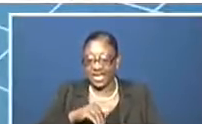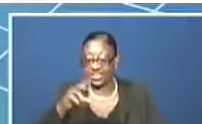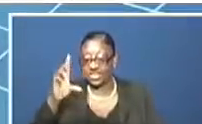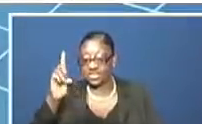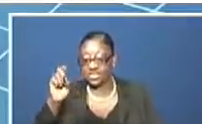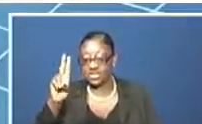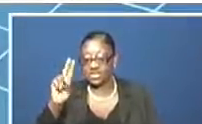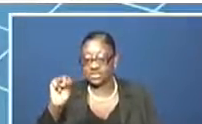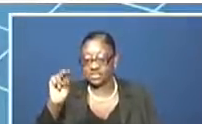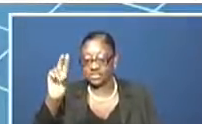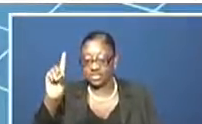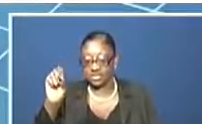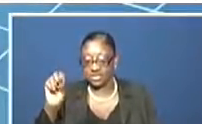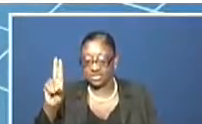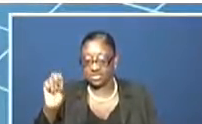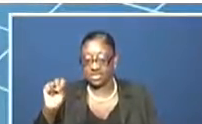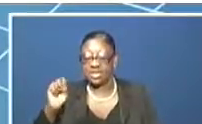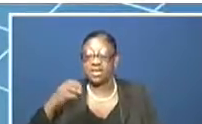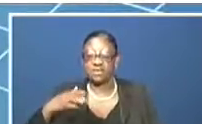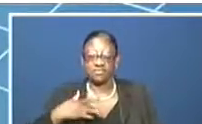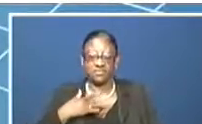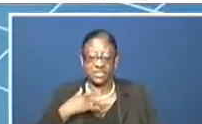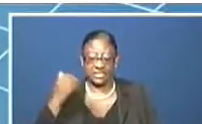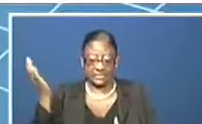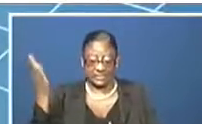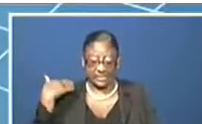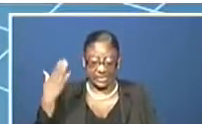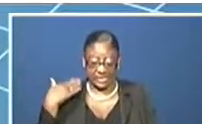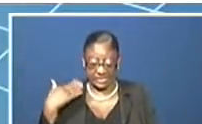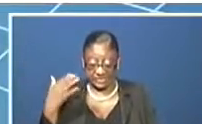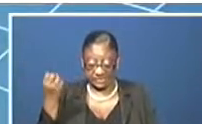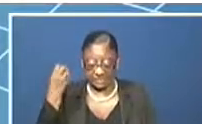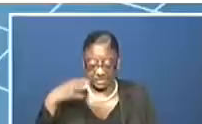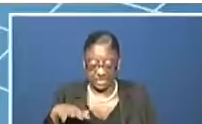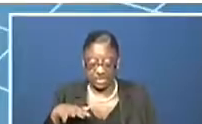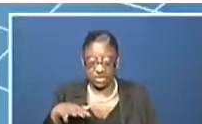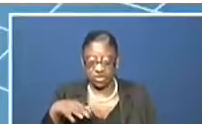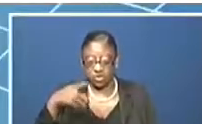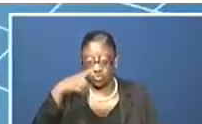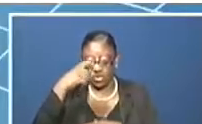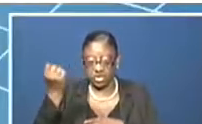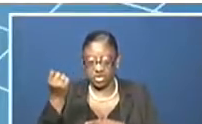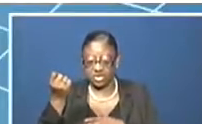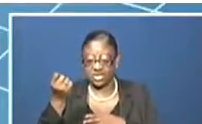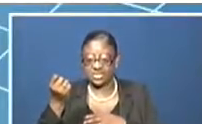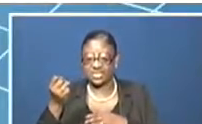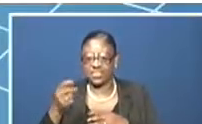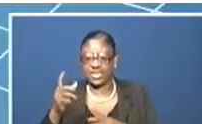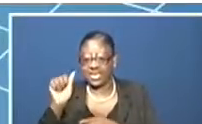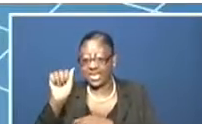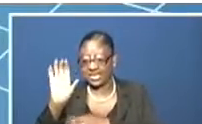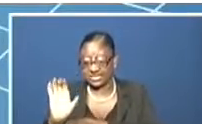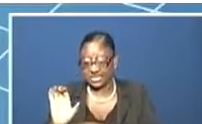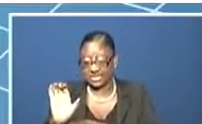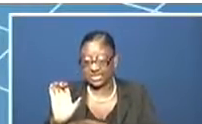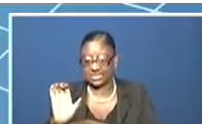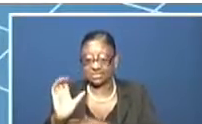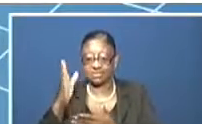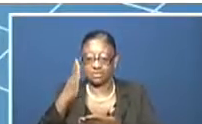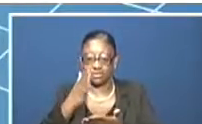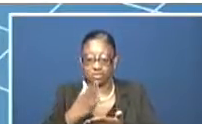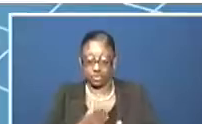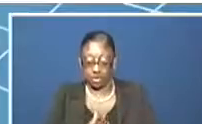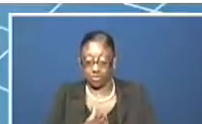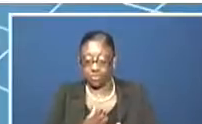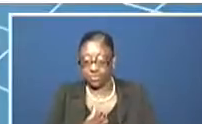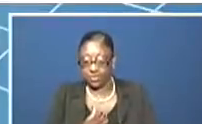the Performing Arts feeling the heat after its 40-year-old 8-unit air conditioning system seized,